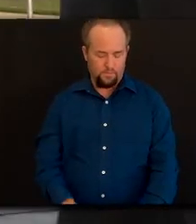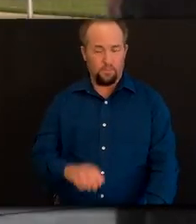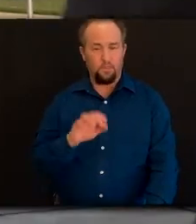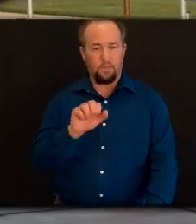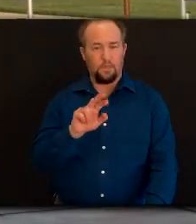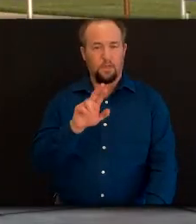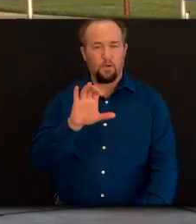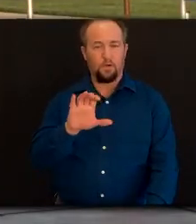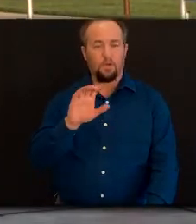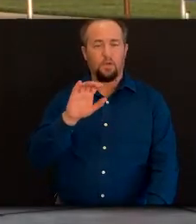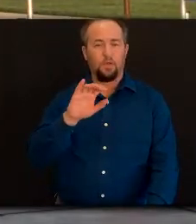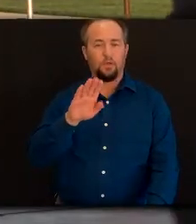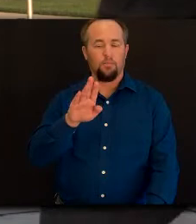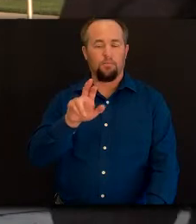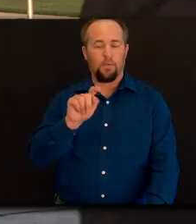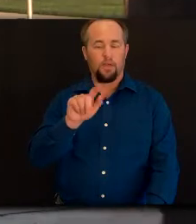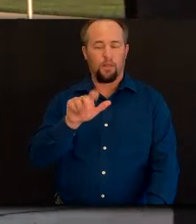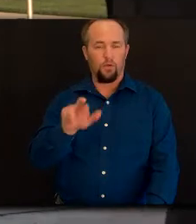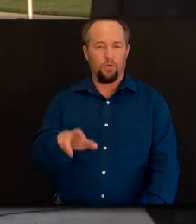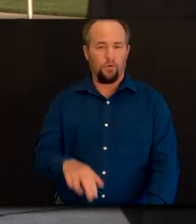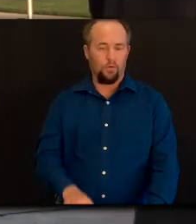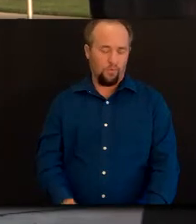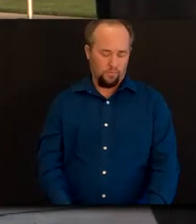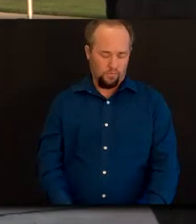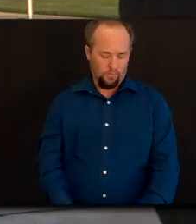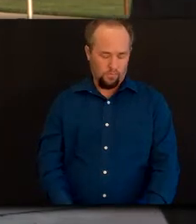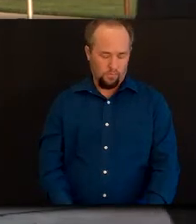Eric J. Butler.